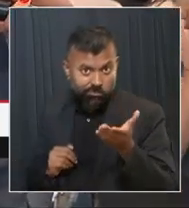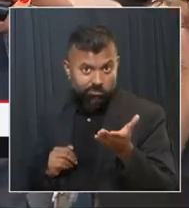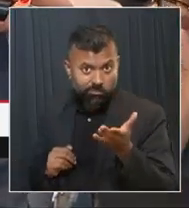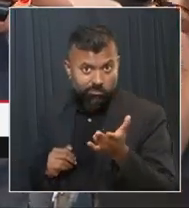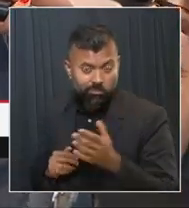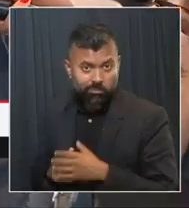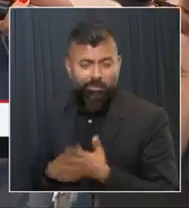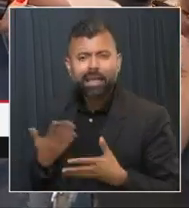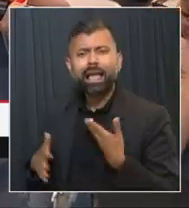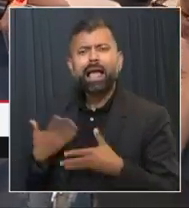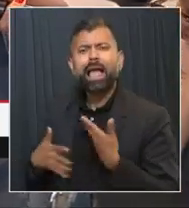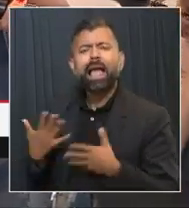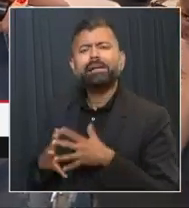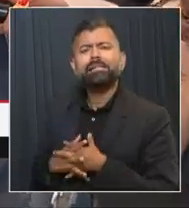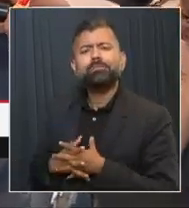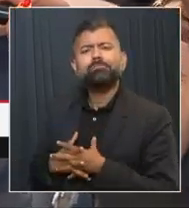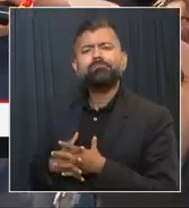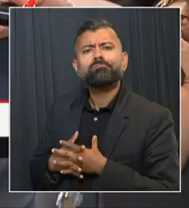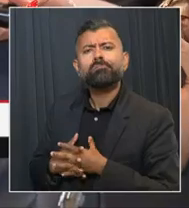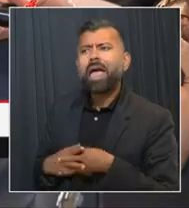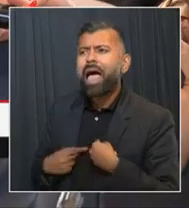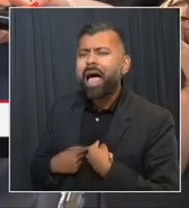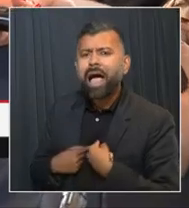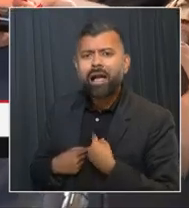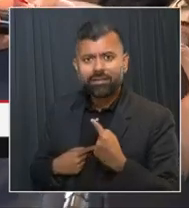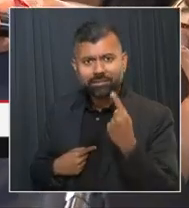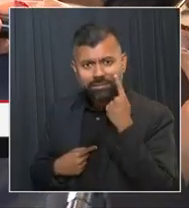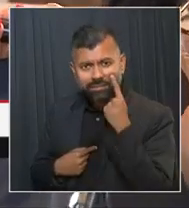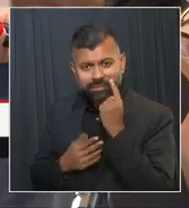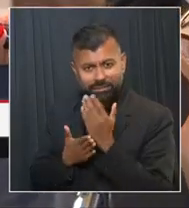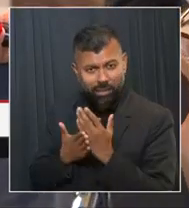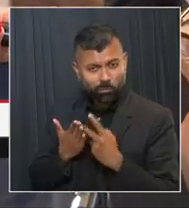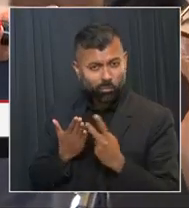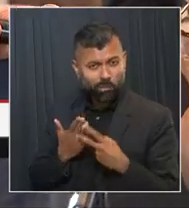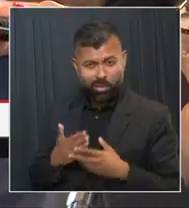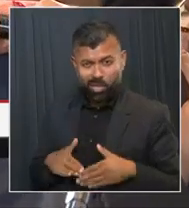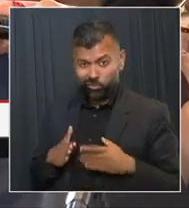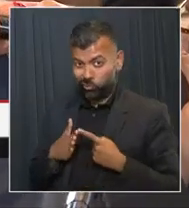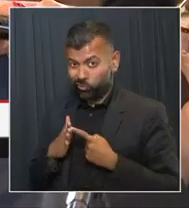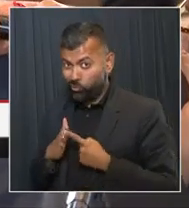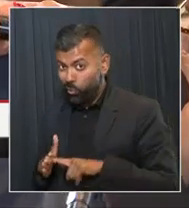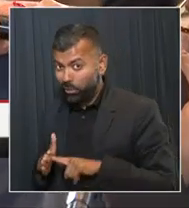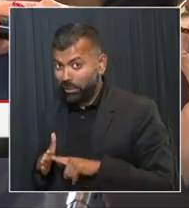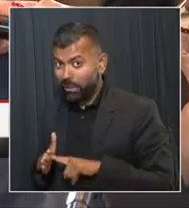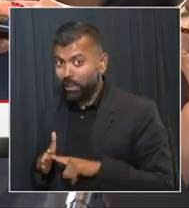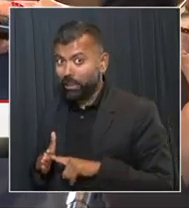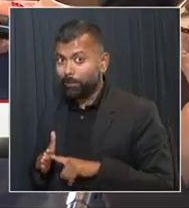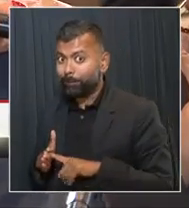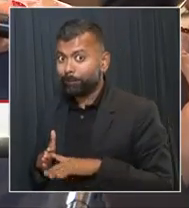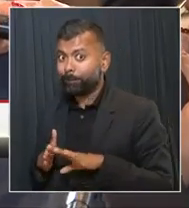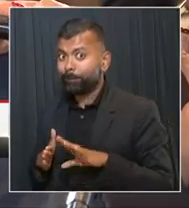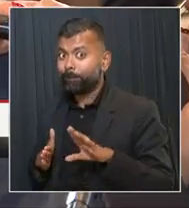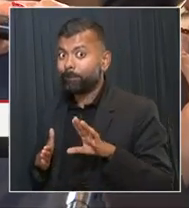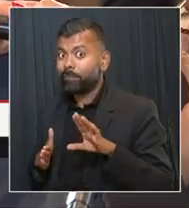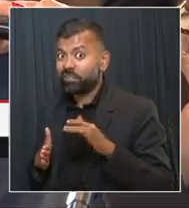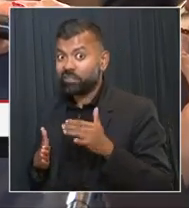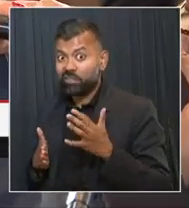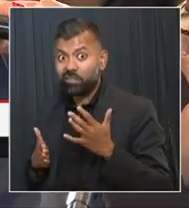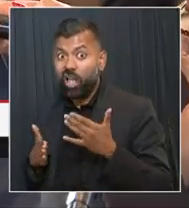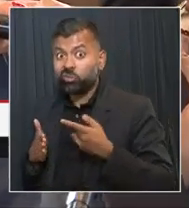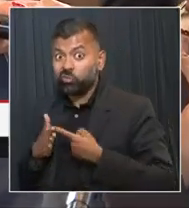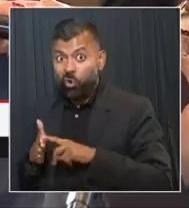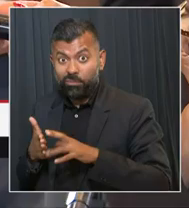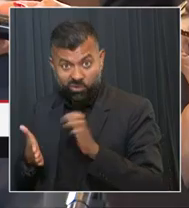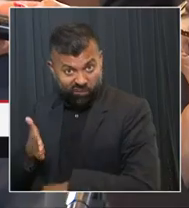I think was said that they hadn't even started. Yes. For example, the Wealth Fund was one of them, the Child